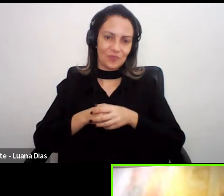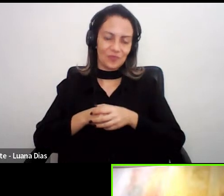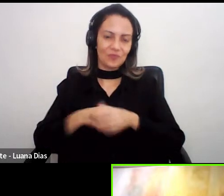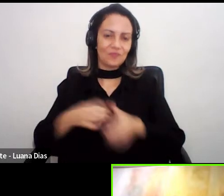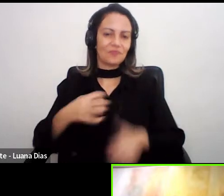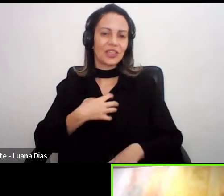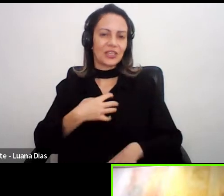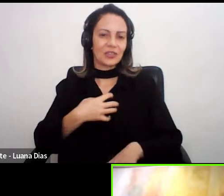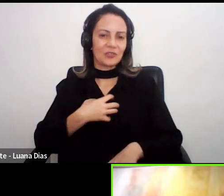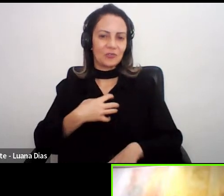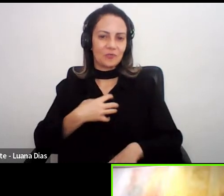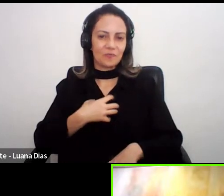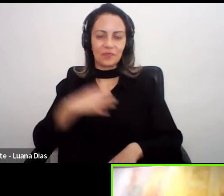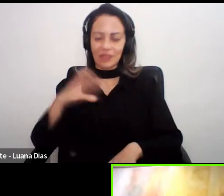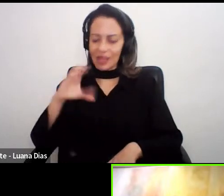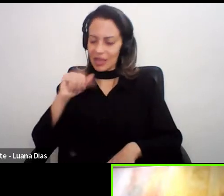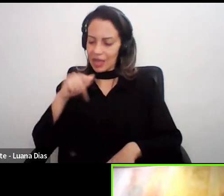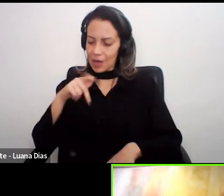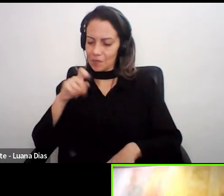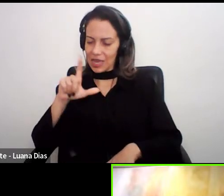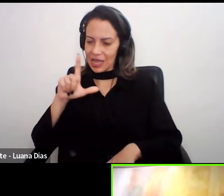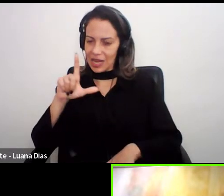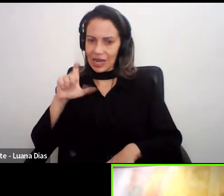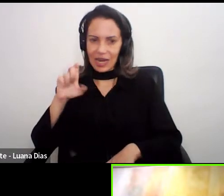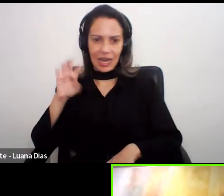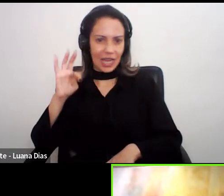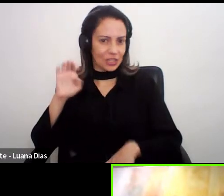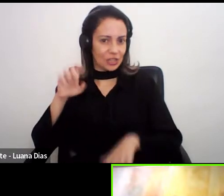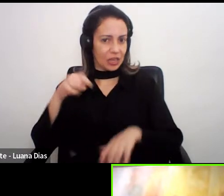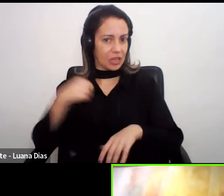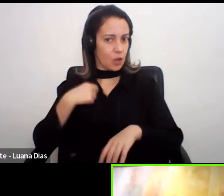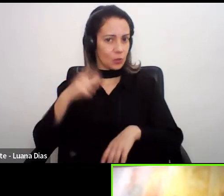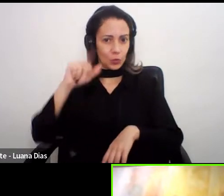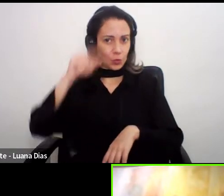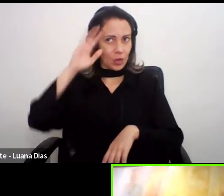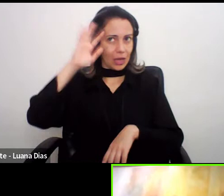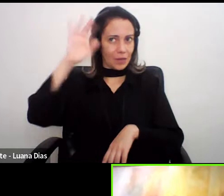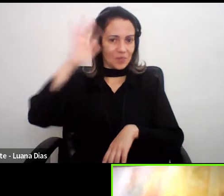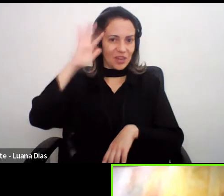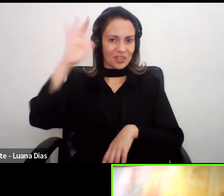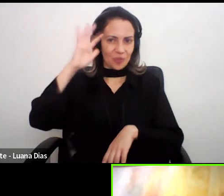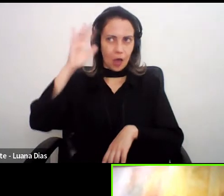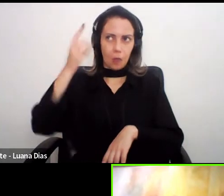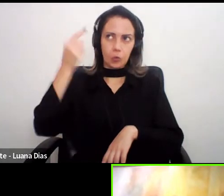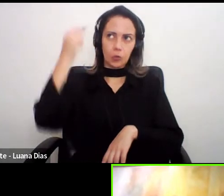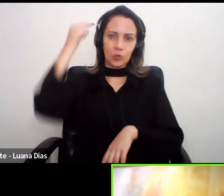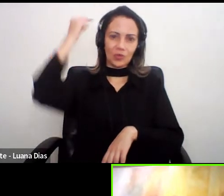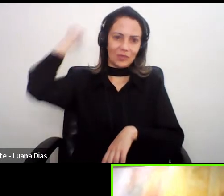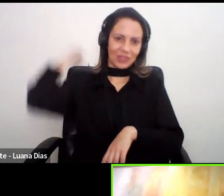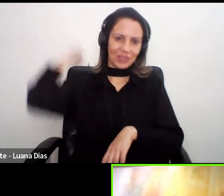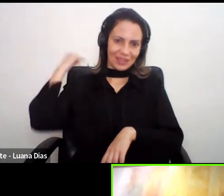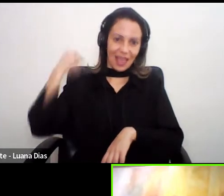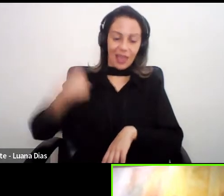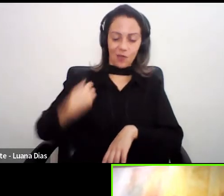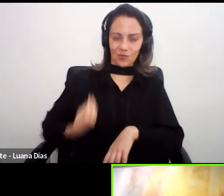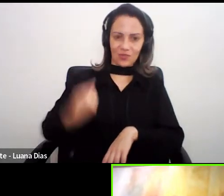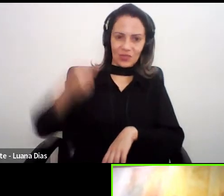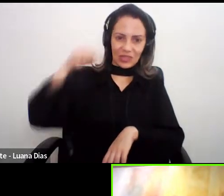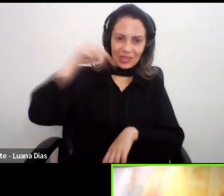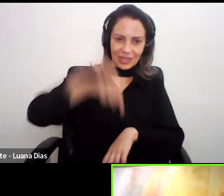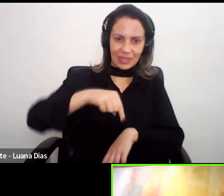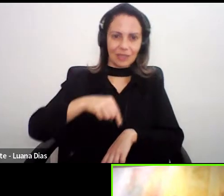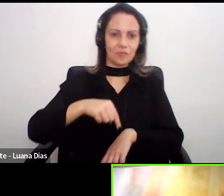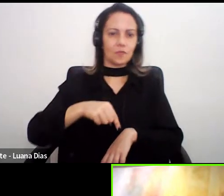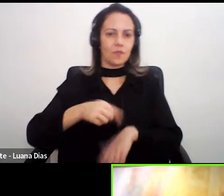many, many years ago. So I'm here to listen and to learn. And I